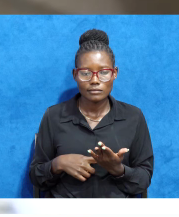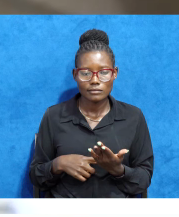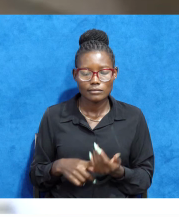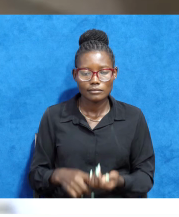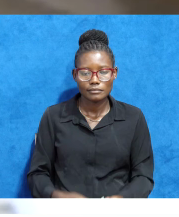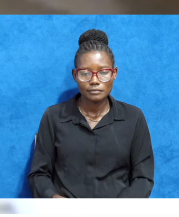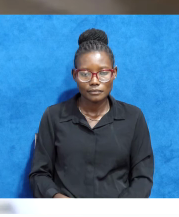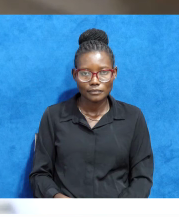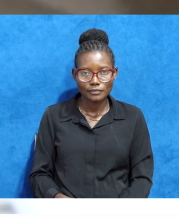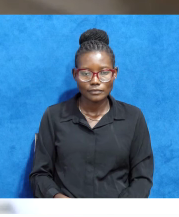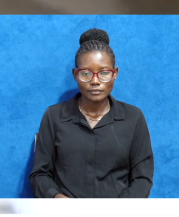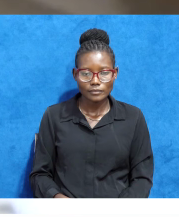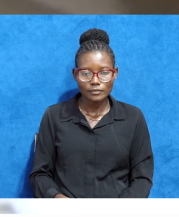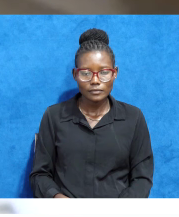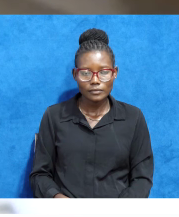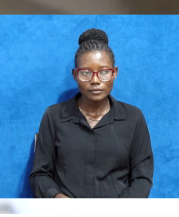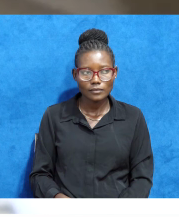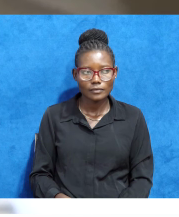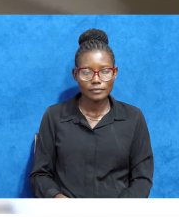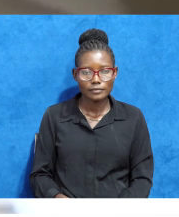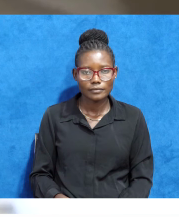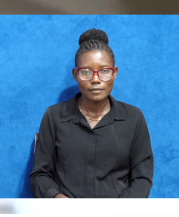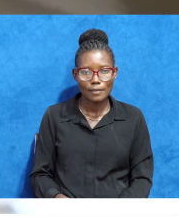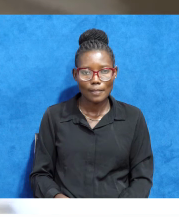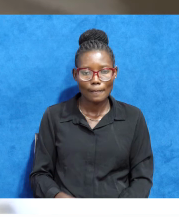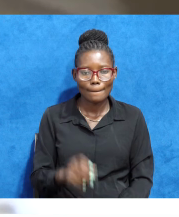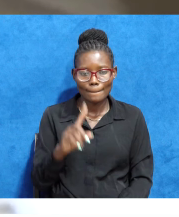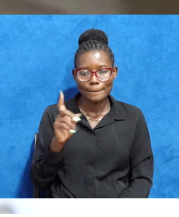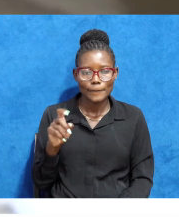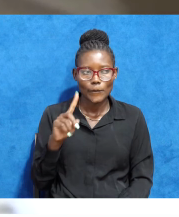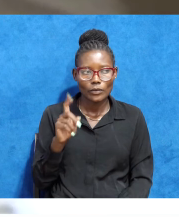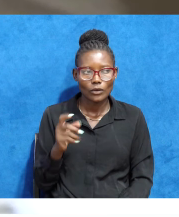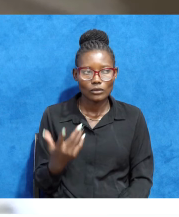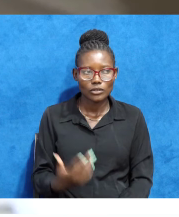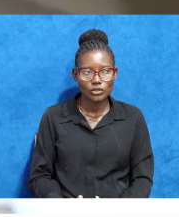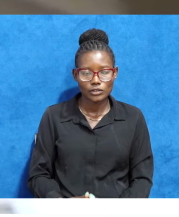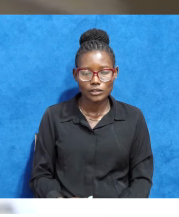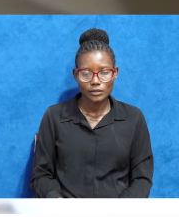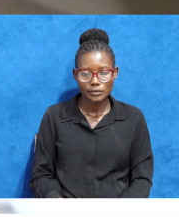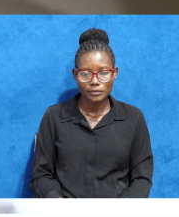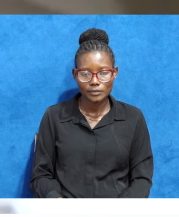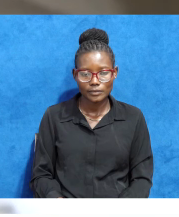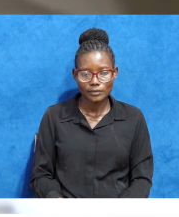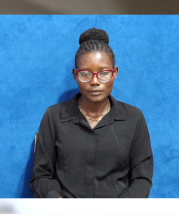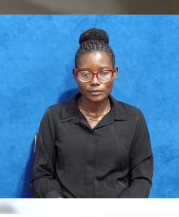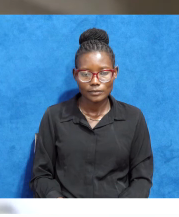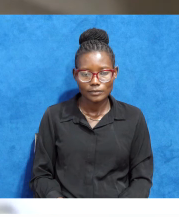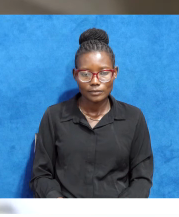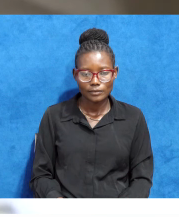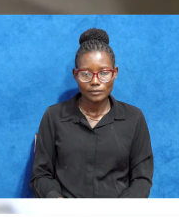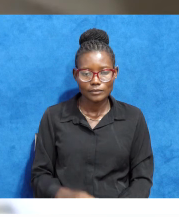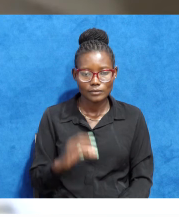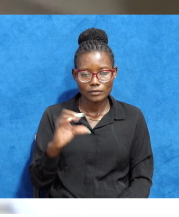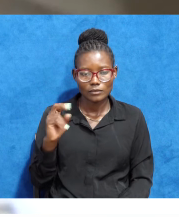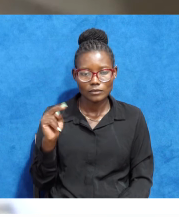that is the rest of that presentation there. If anyone has any questions or discussion, I